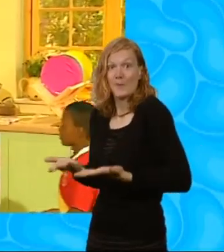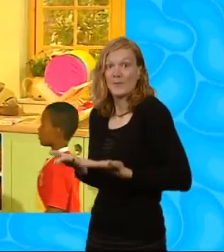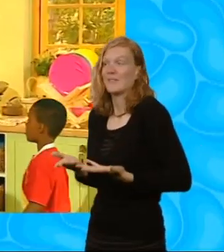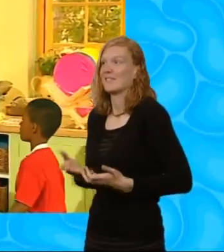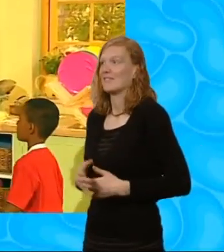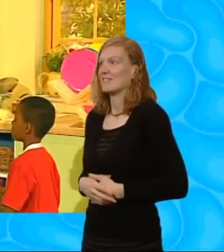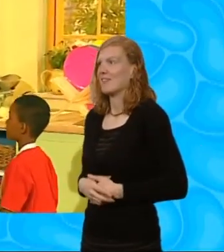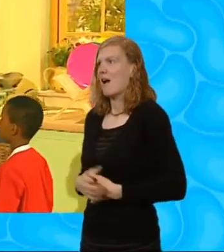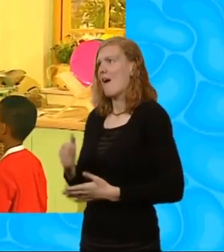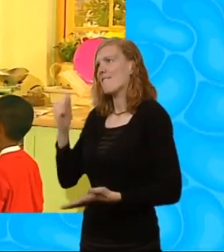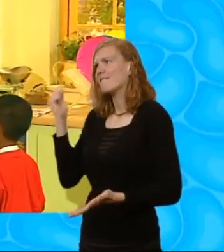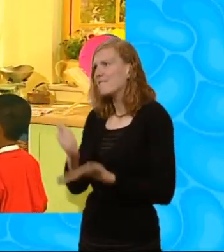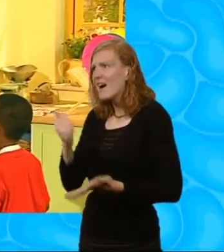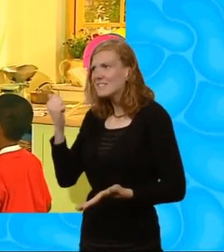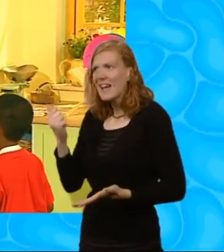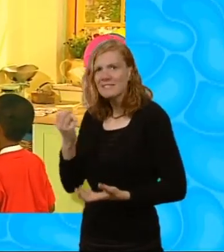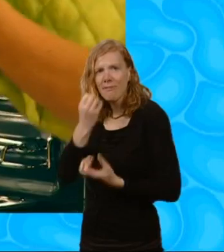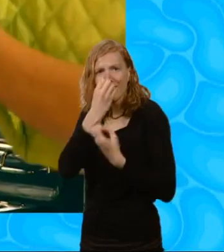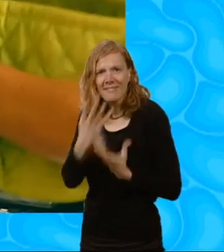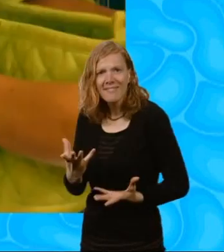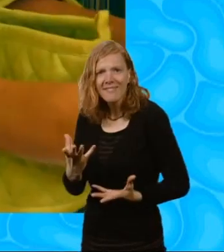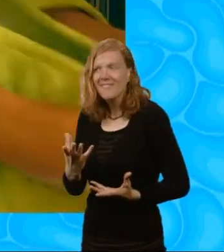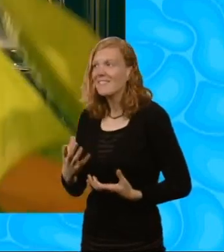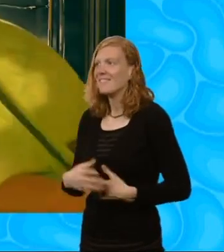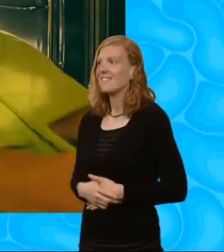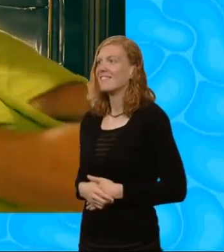Thank you. Oh, that looks fantastic.